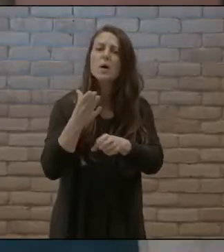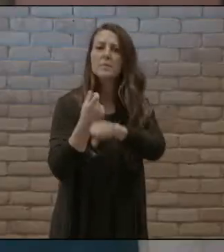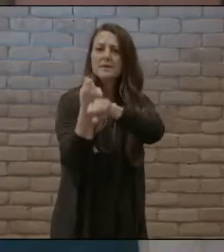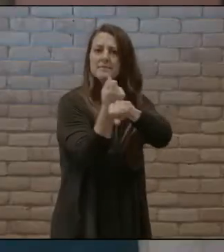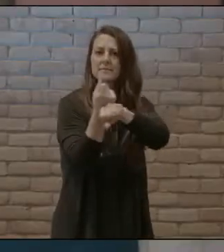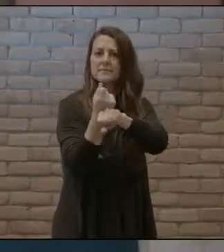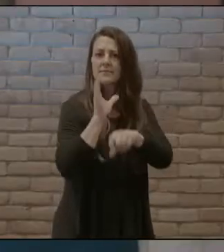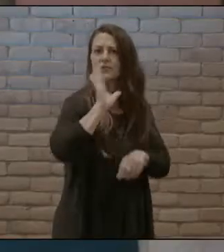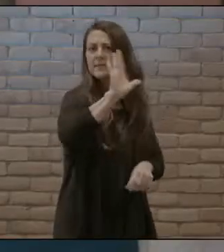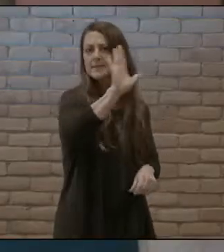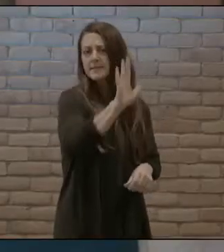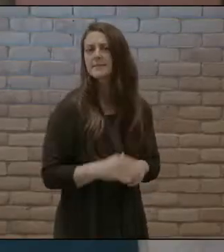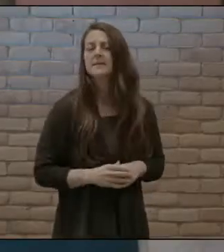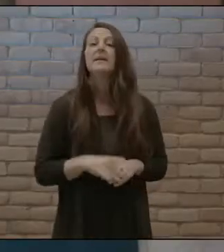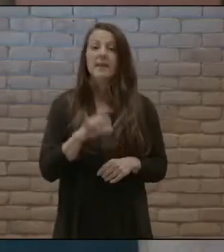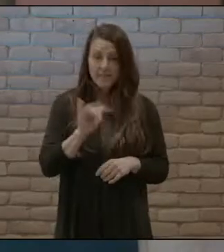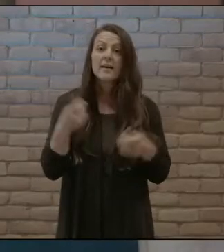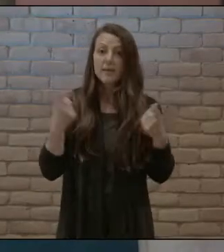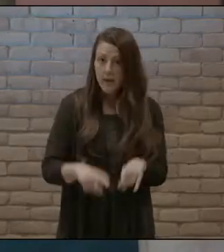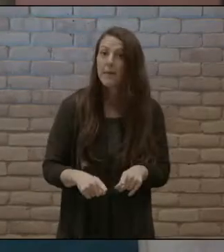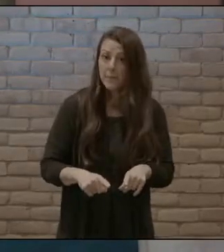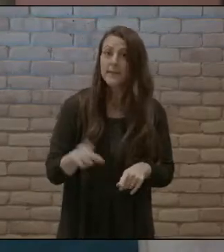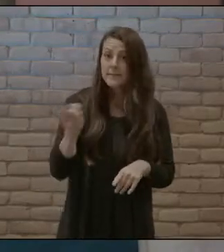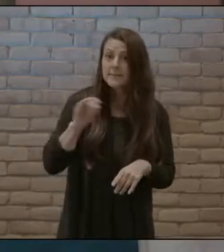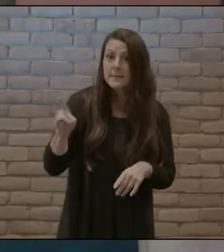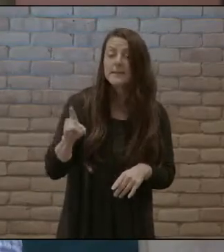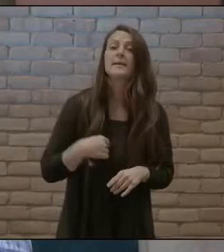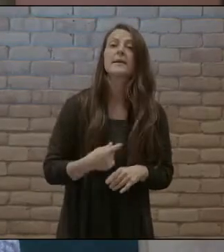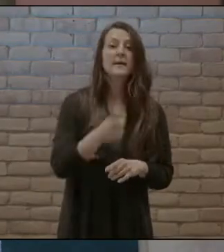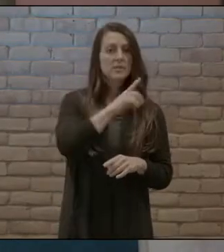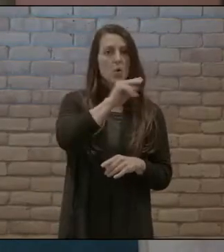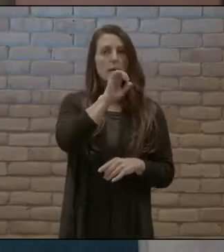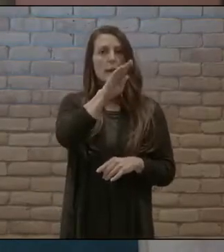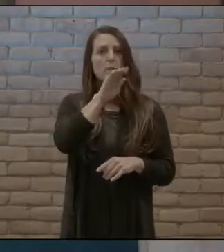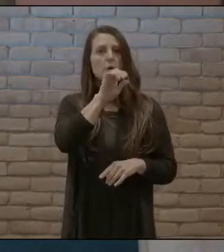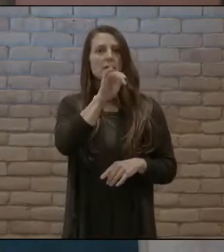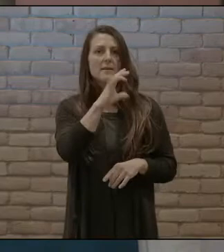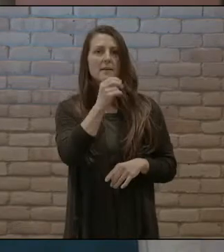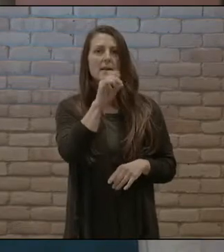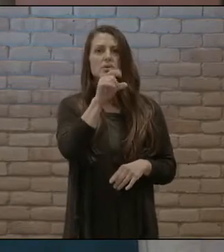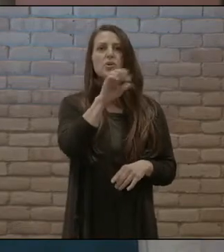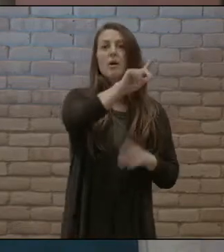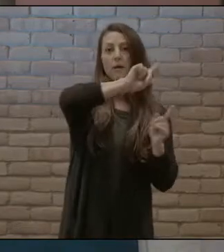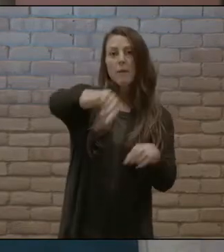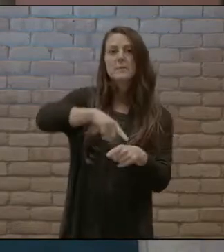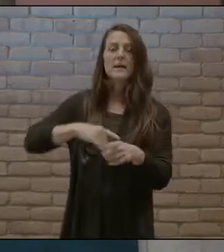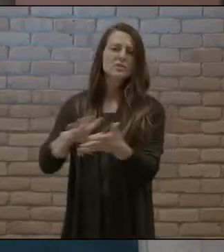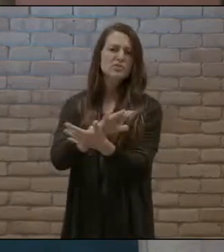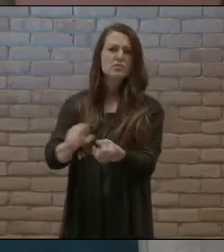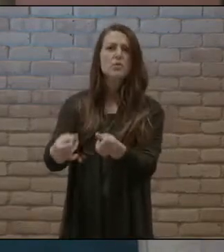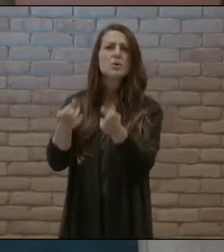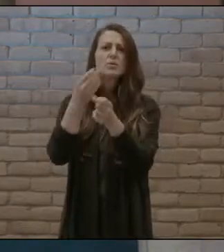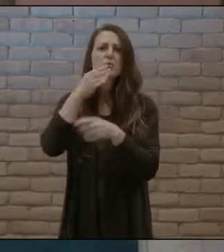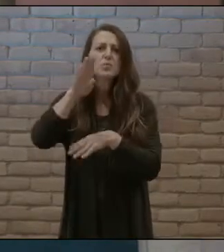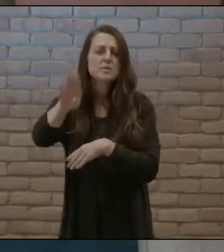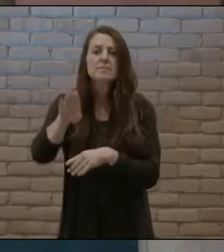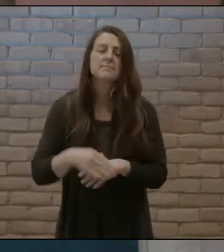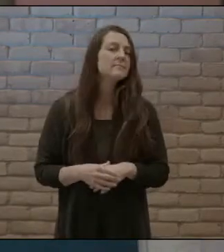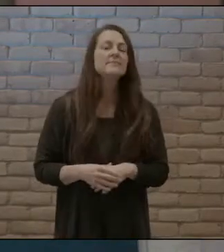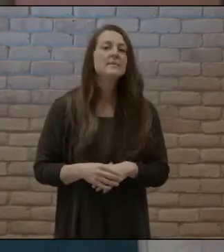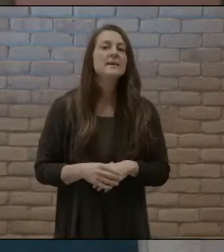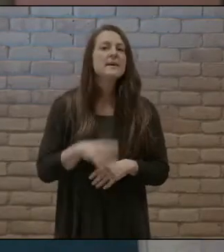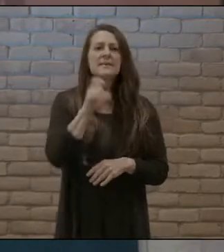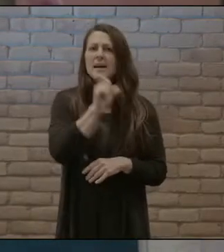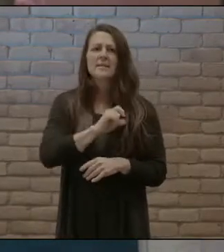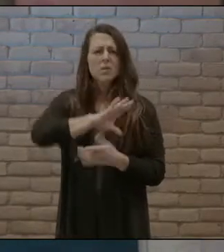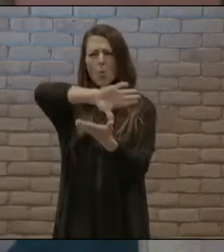exactly what happens. Nebuchadnezzar comes in, destroys Jerusalem, and does something interesting. He doesn't bring everybody